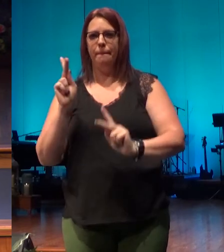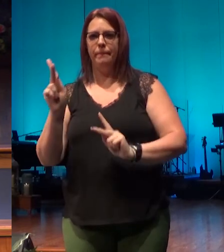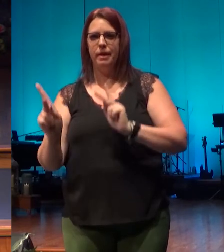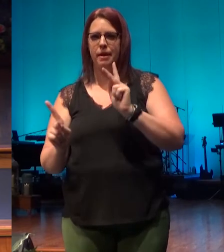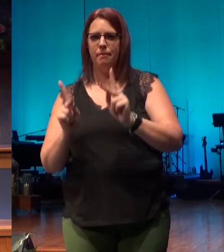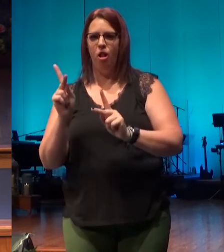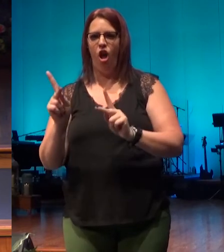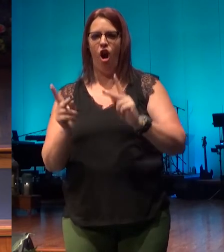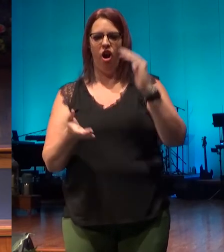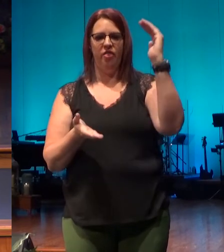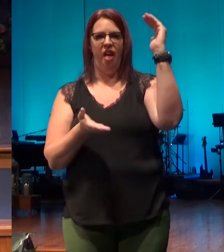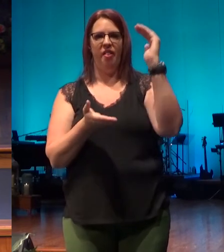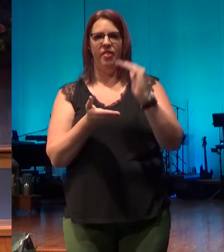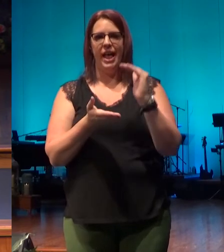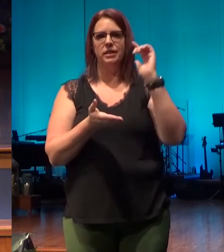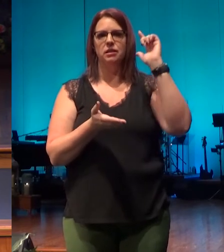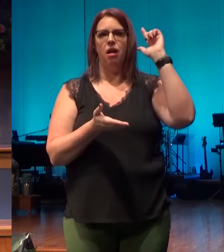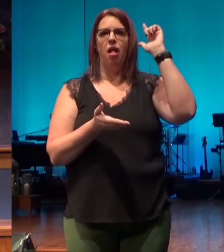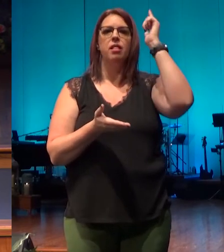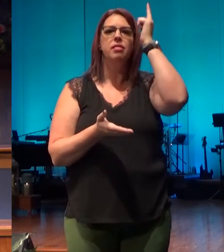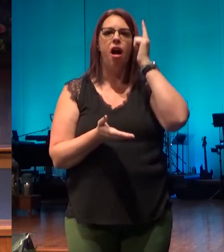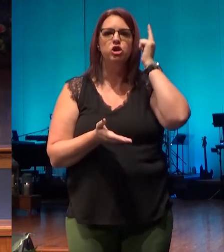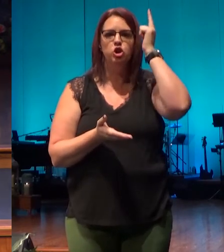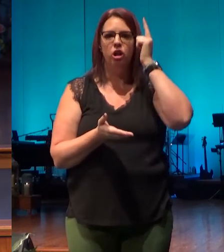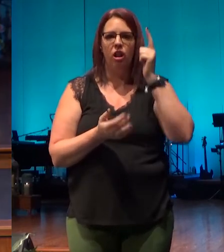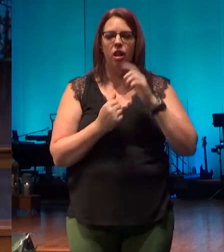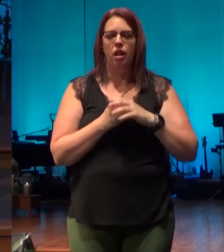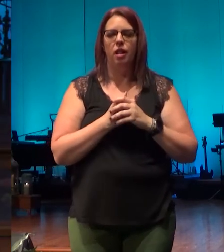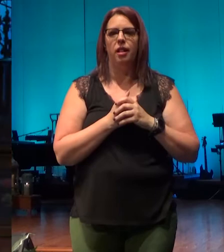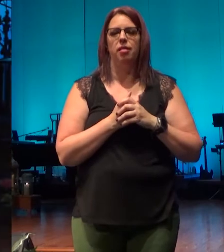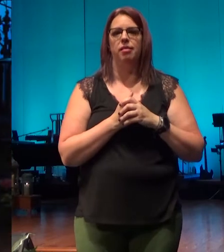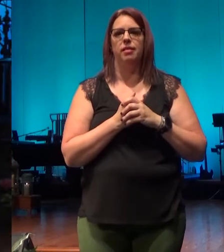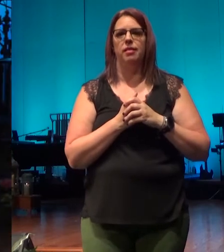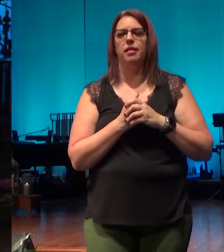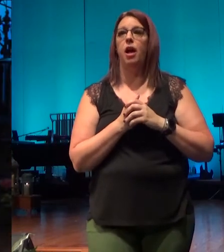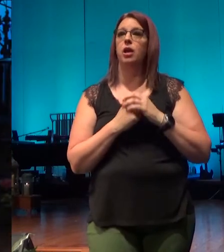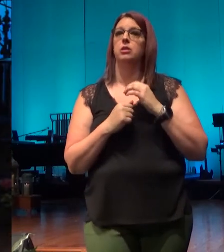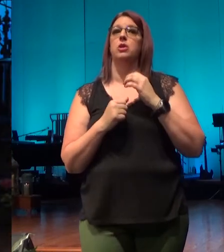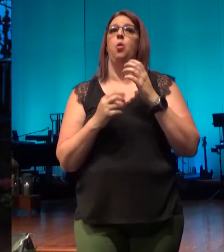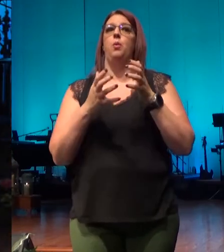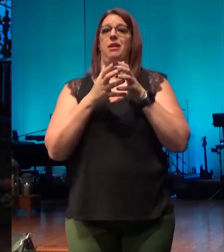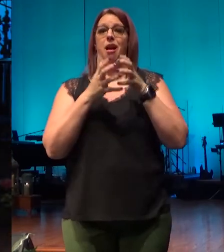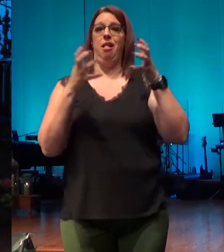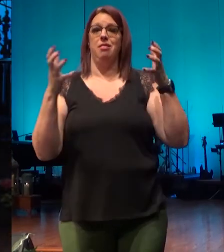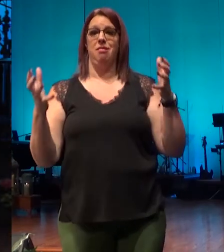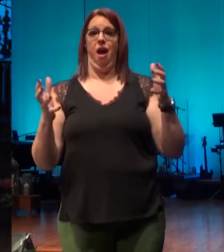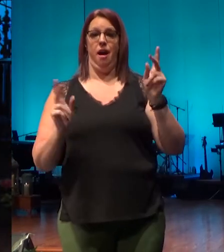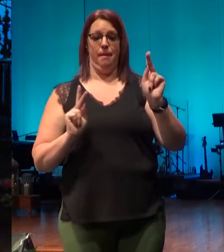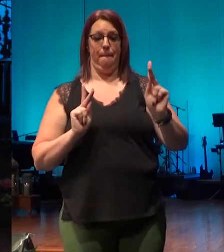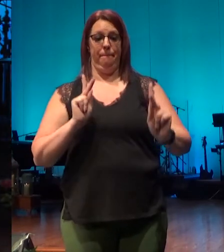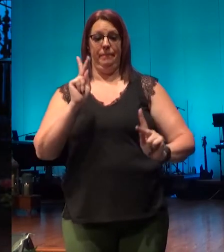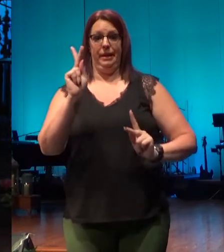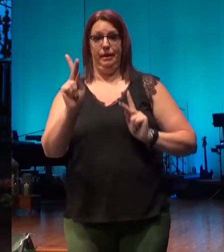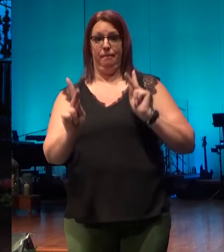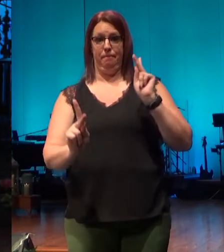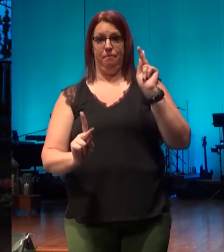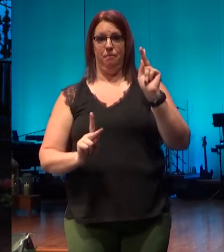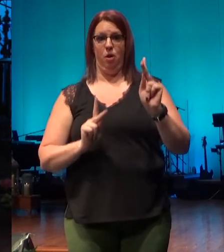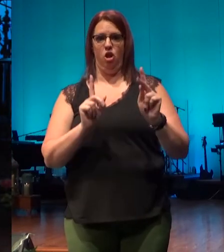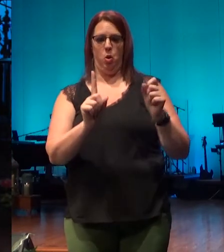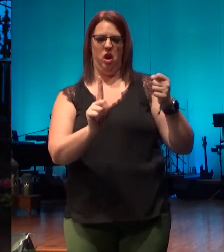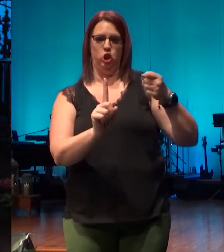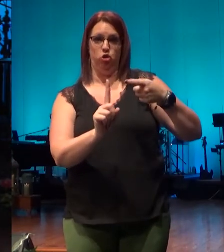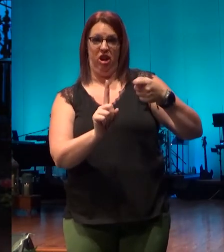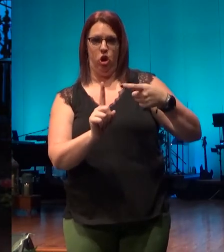And so we see in a lot of realms in human interaction, a lot of triggered people, a lot of people